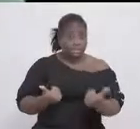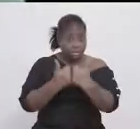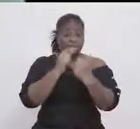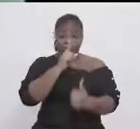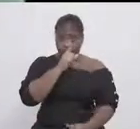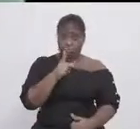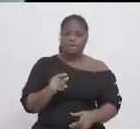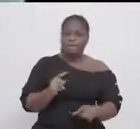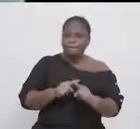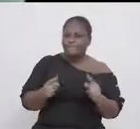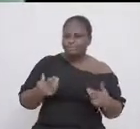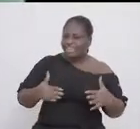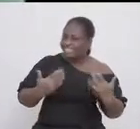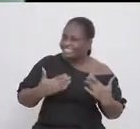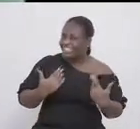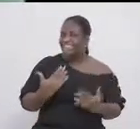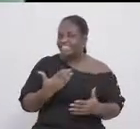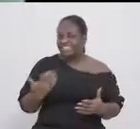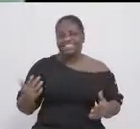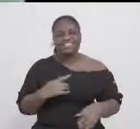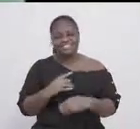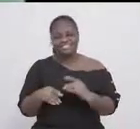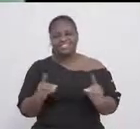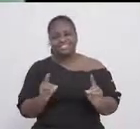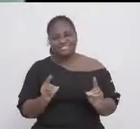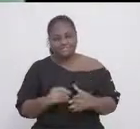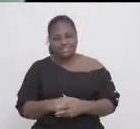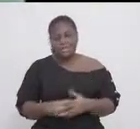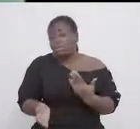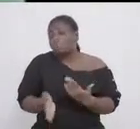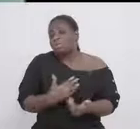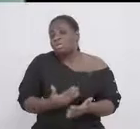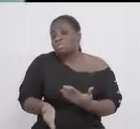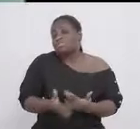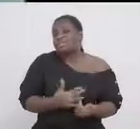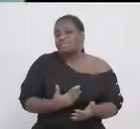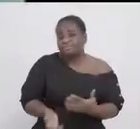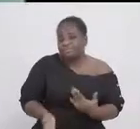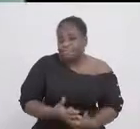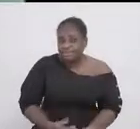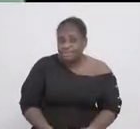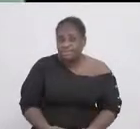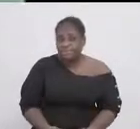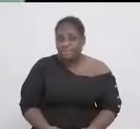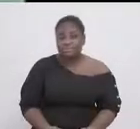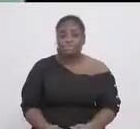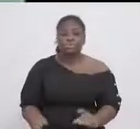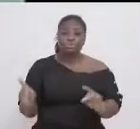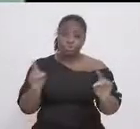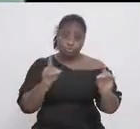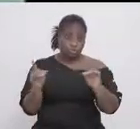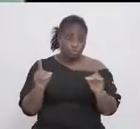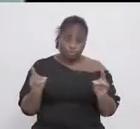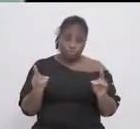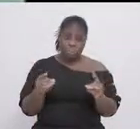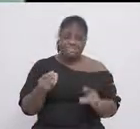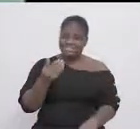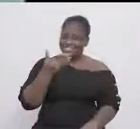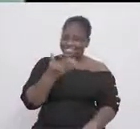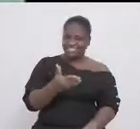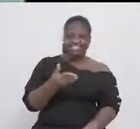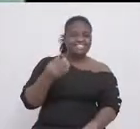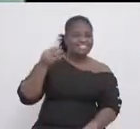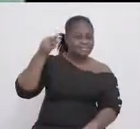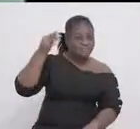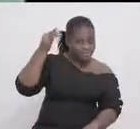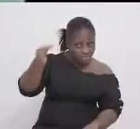challenging, you're excited about the things that you're doing. And I think that irrespective of what you are doing, this is the